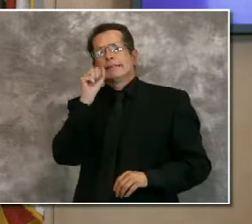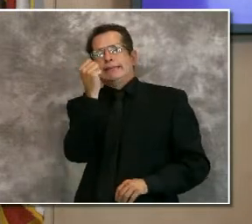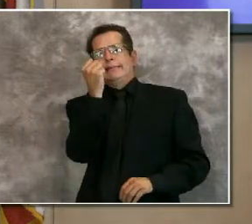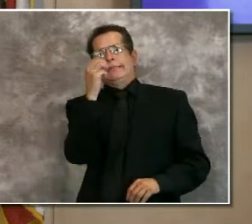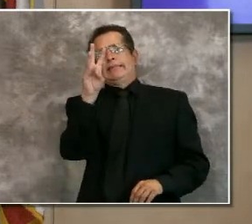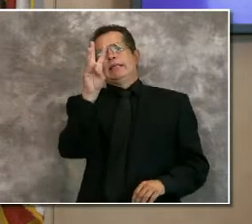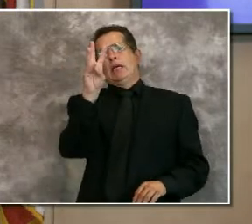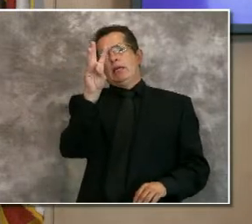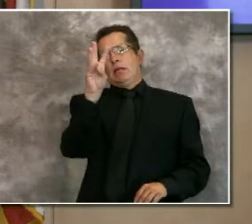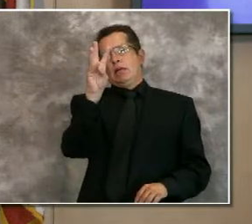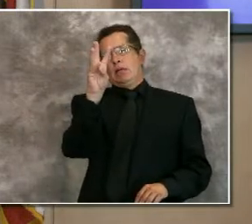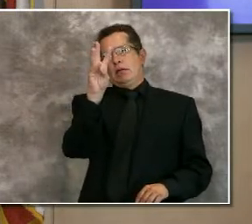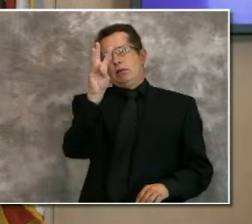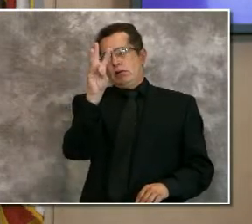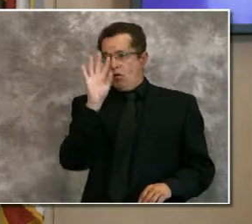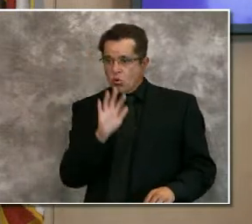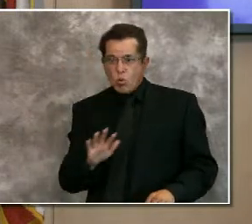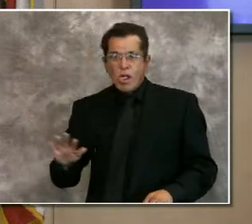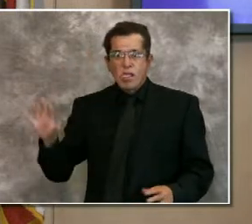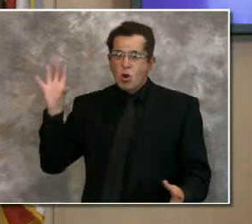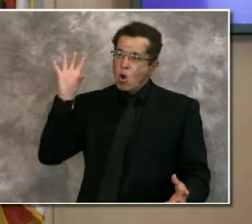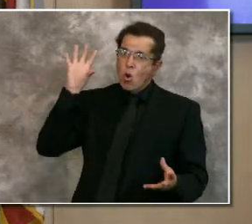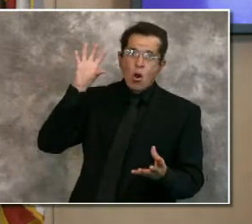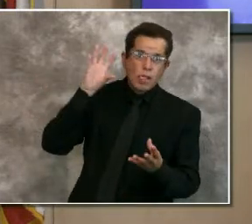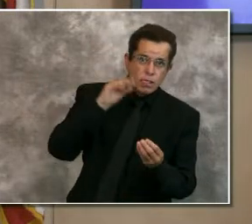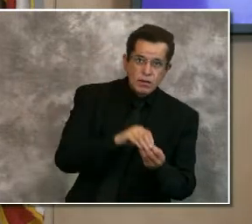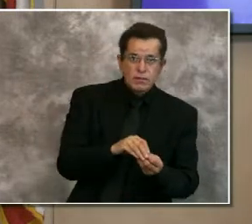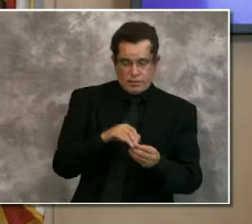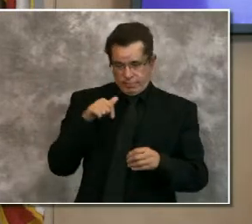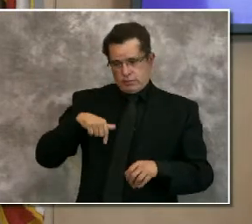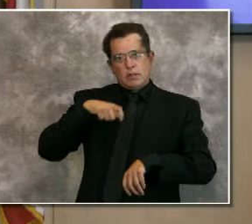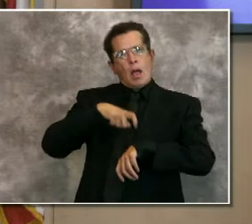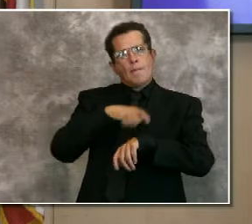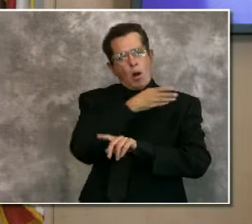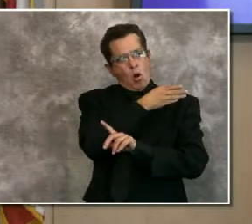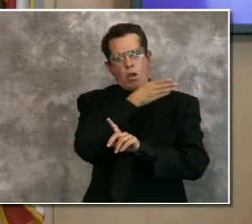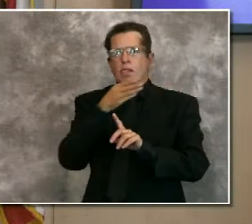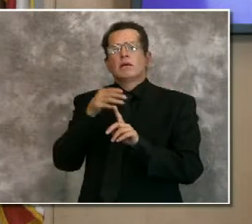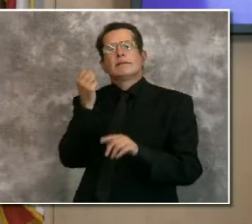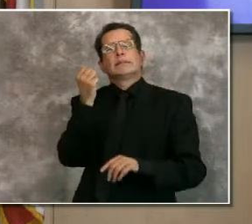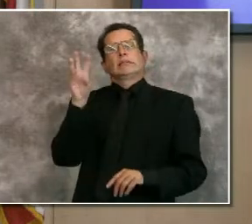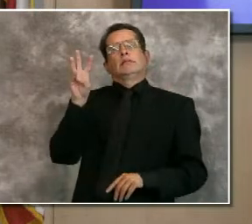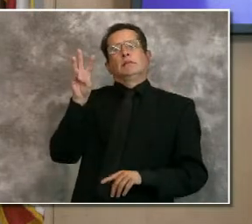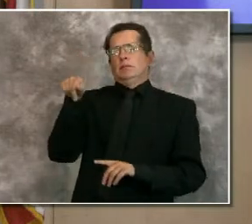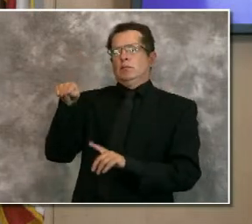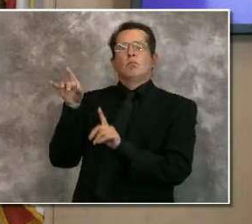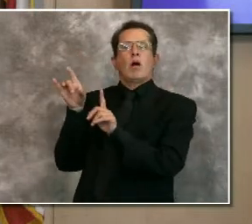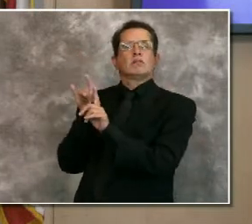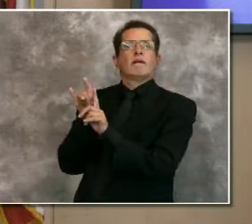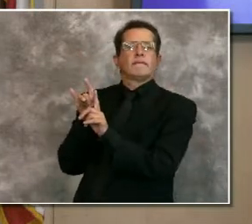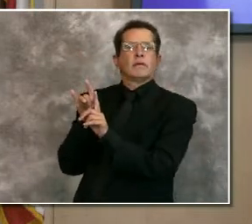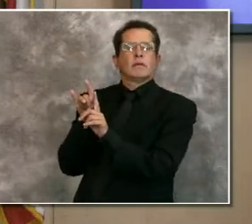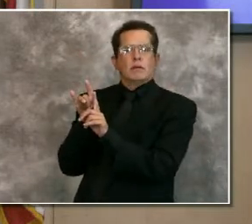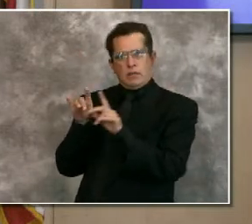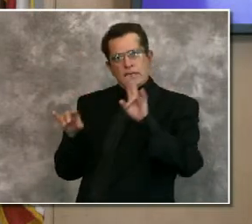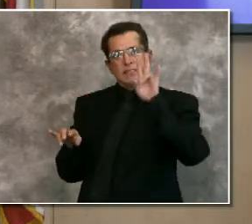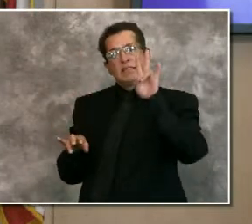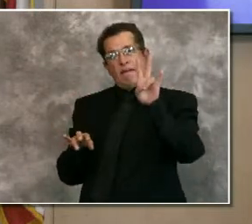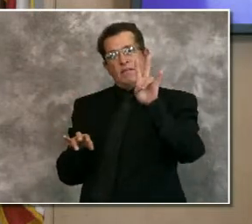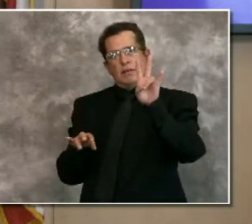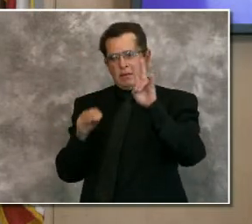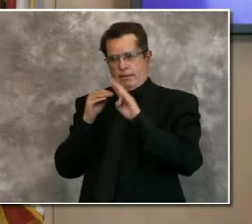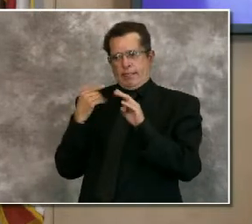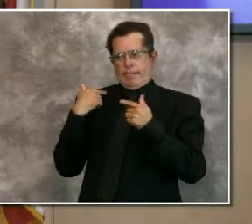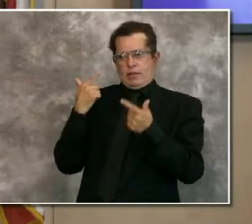the entire length of the time that we've had COVID bedeviling us, but 7 of those were actually in